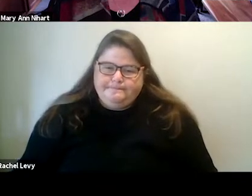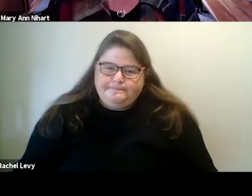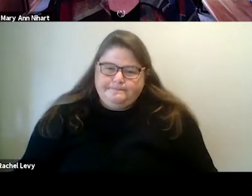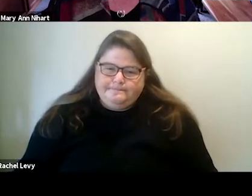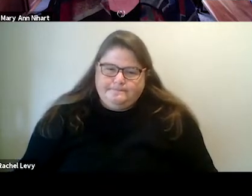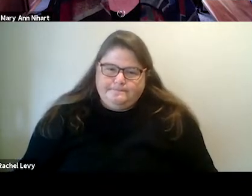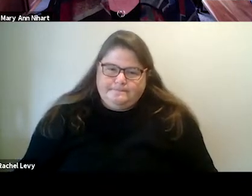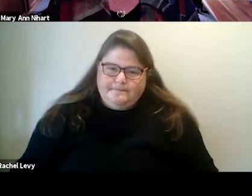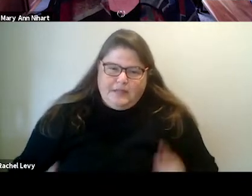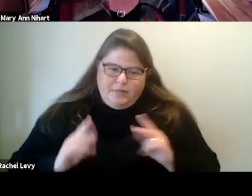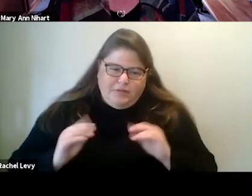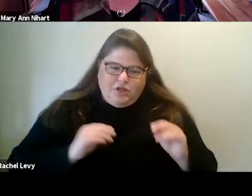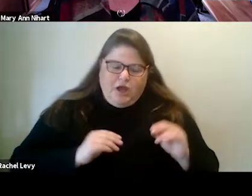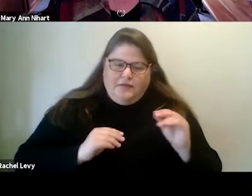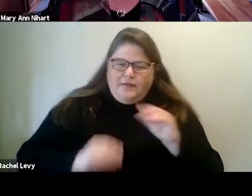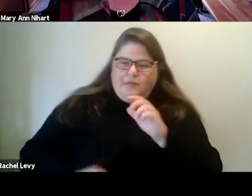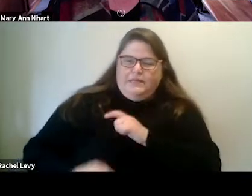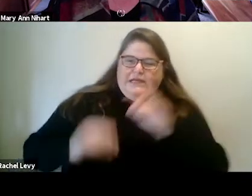Their dog think those explosions are pretty good.